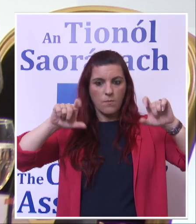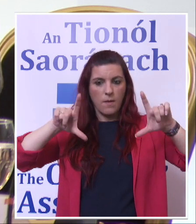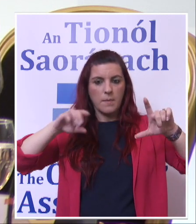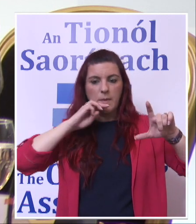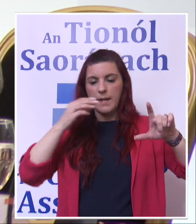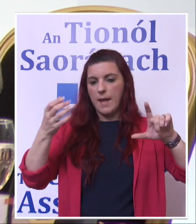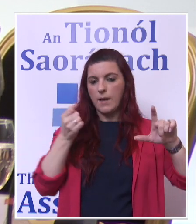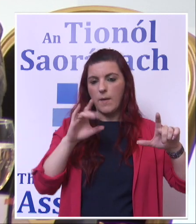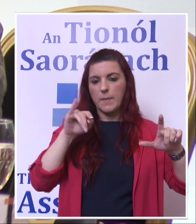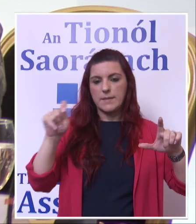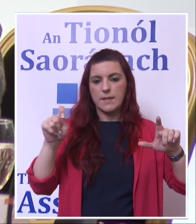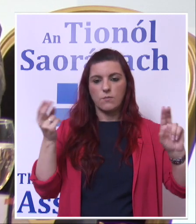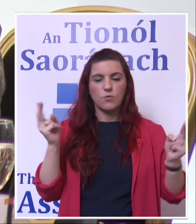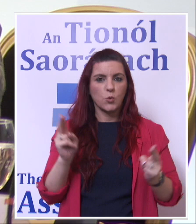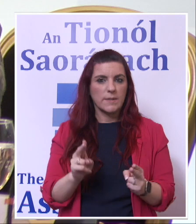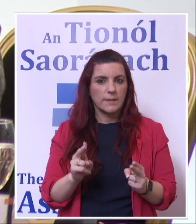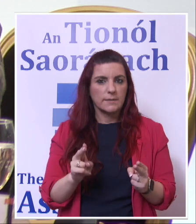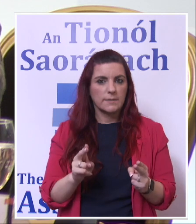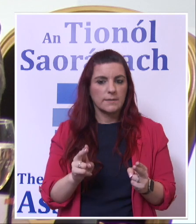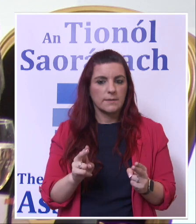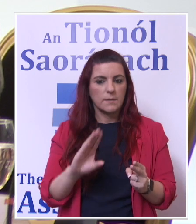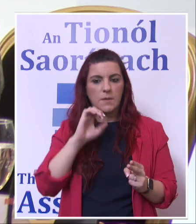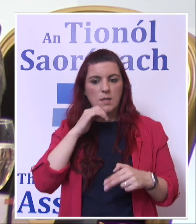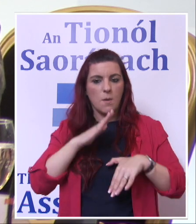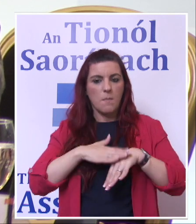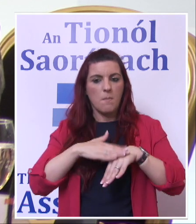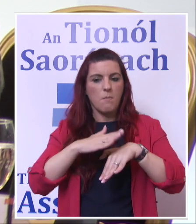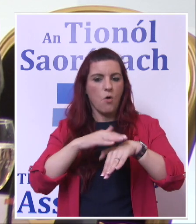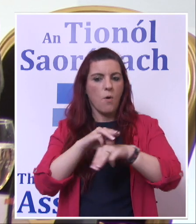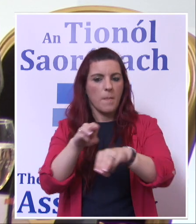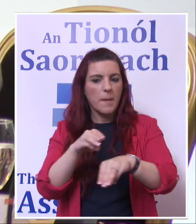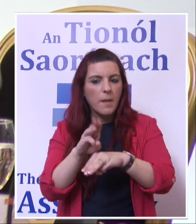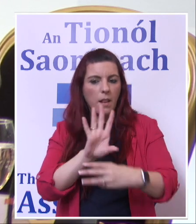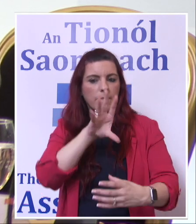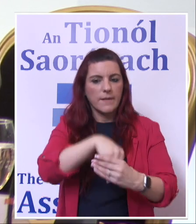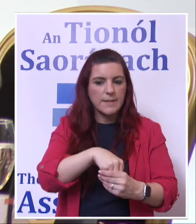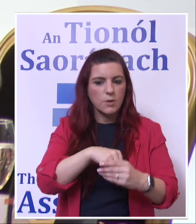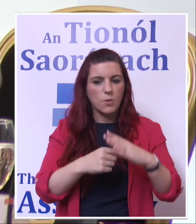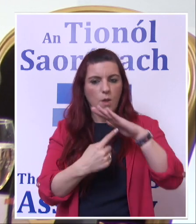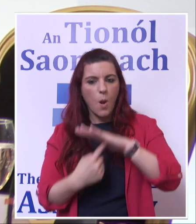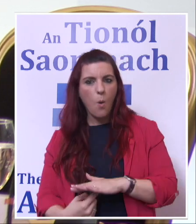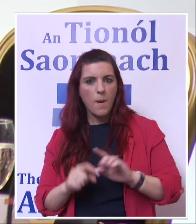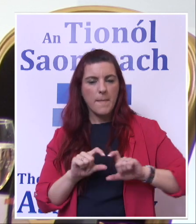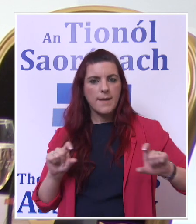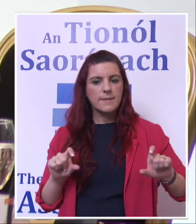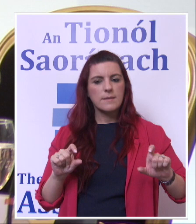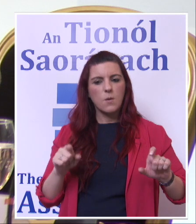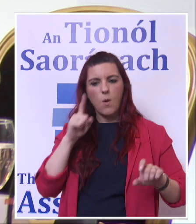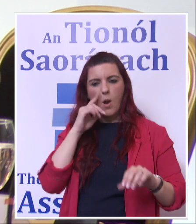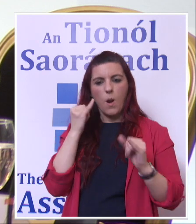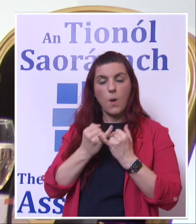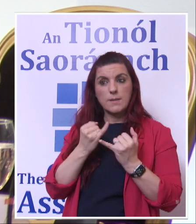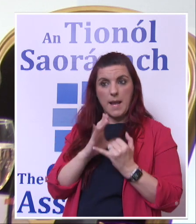from LPT is actually going down because more people fit into the lower bands. So it looked as if